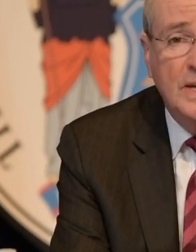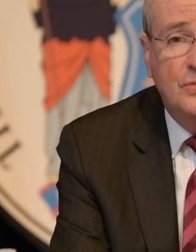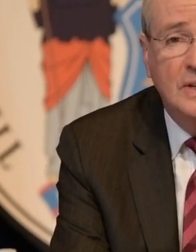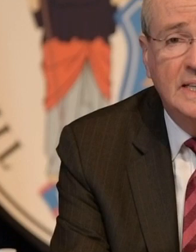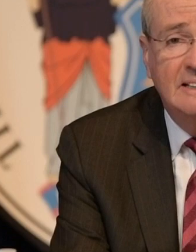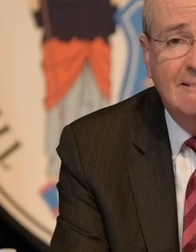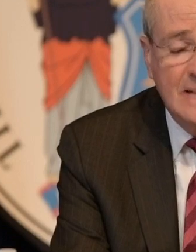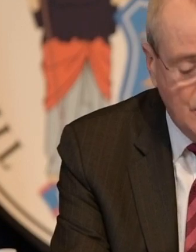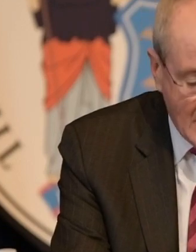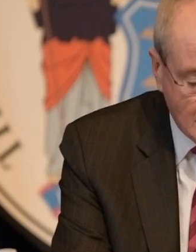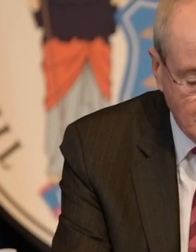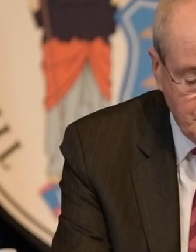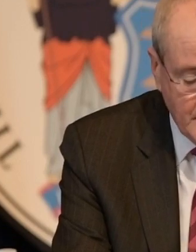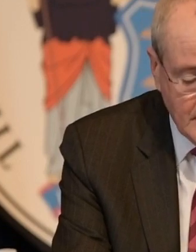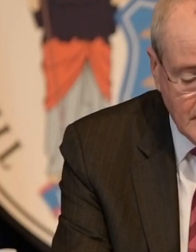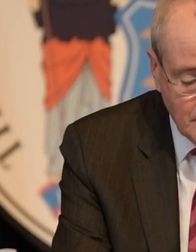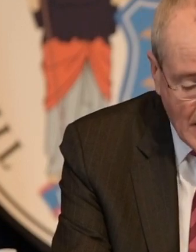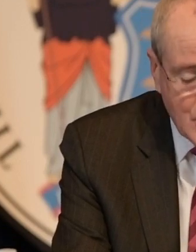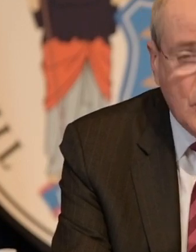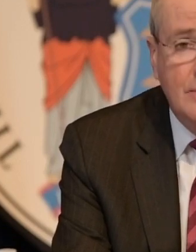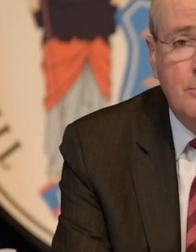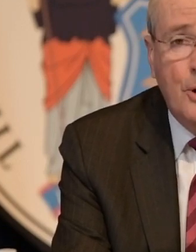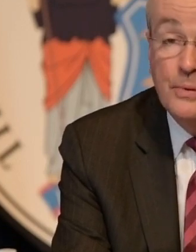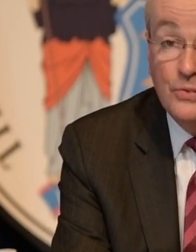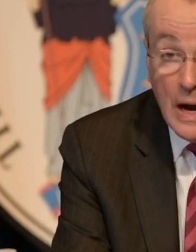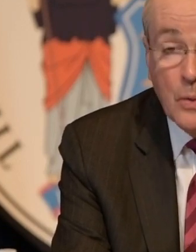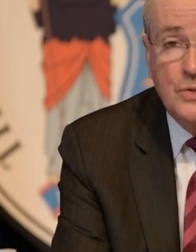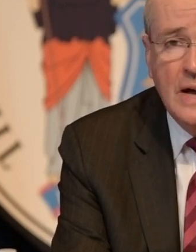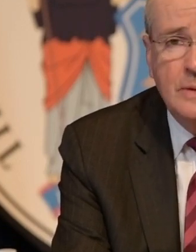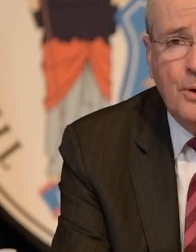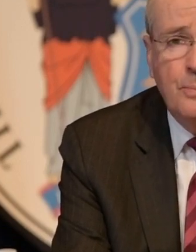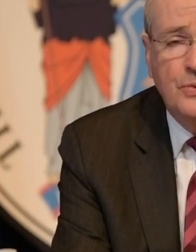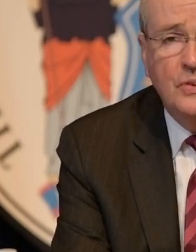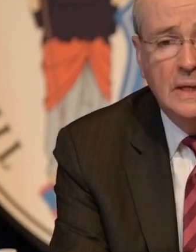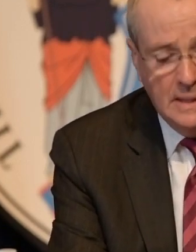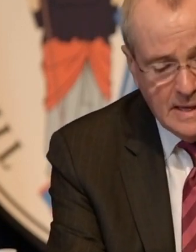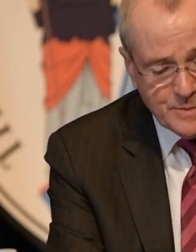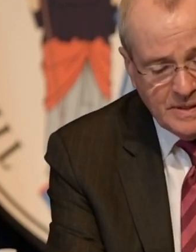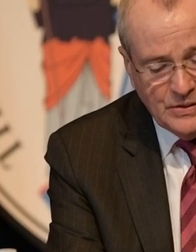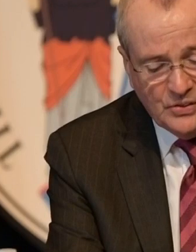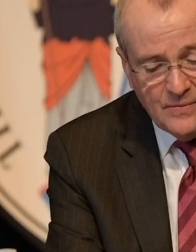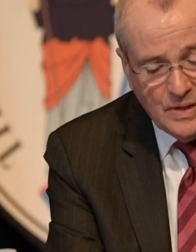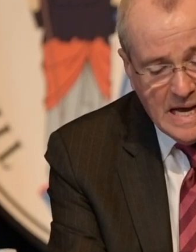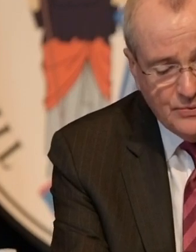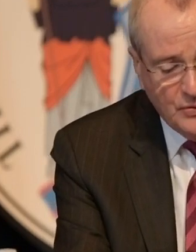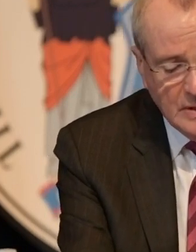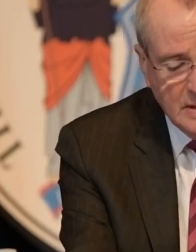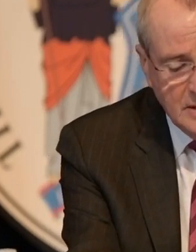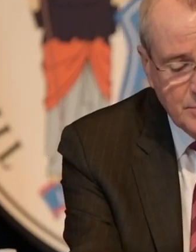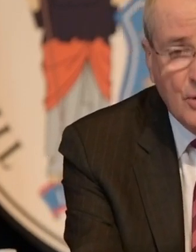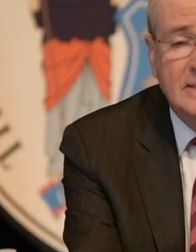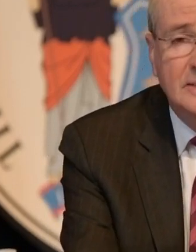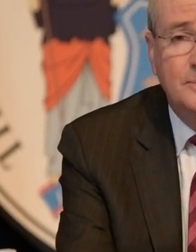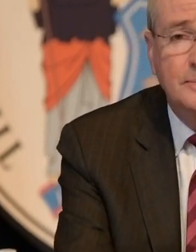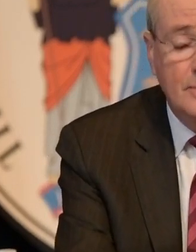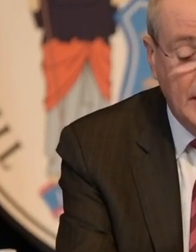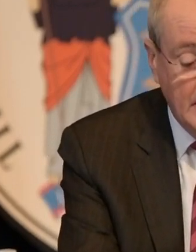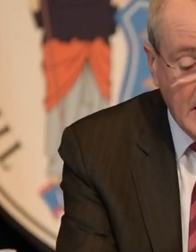6 weeks in a vacuum. My driving purpose, our driving purpose, has been to save lives,